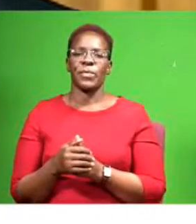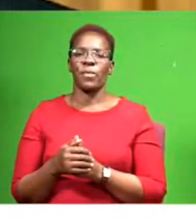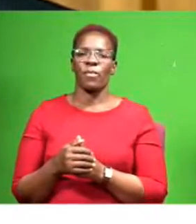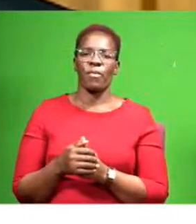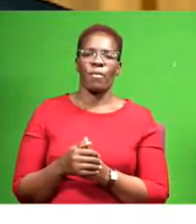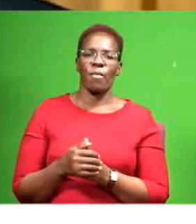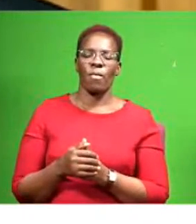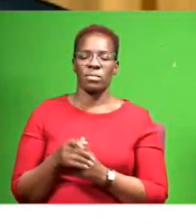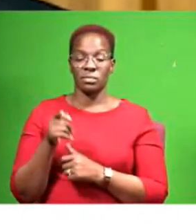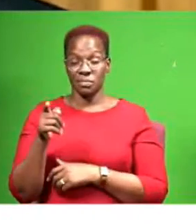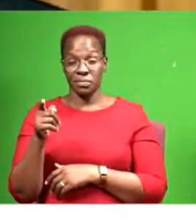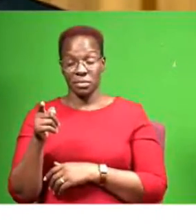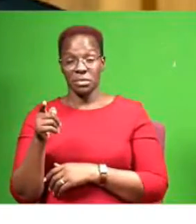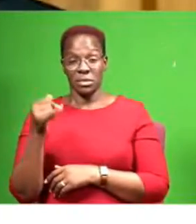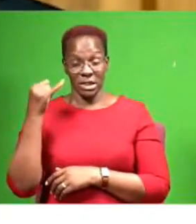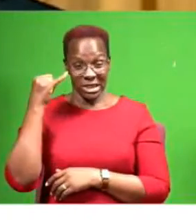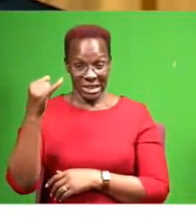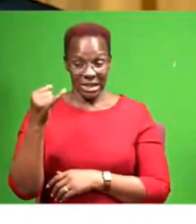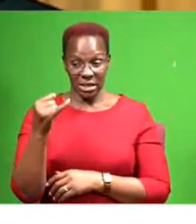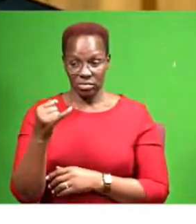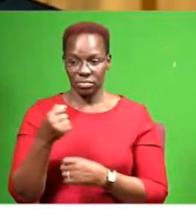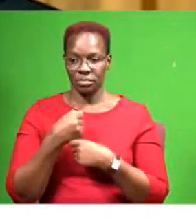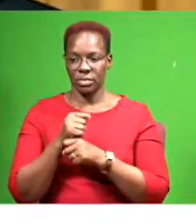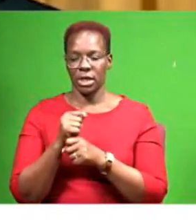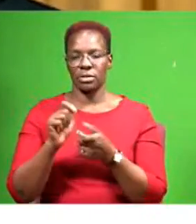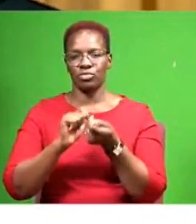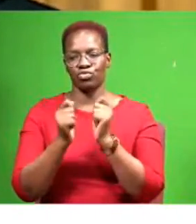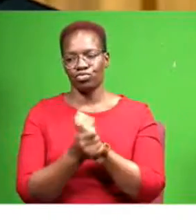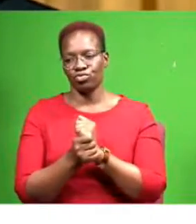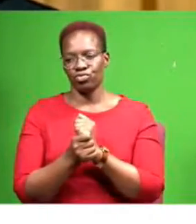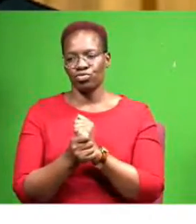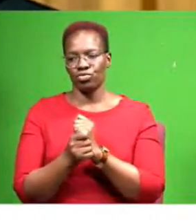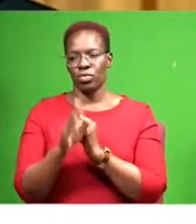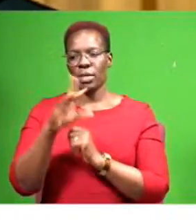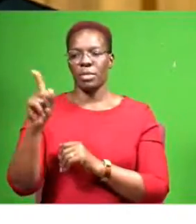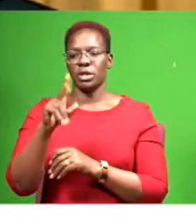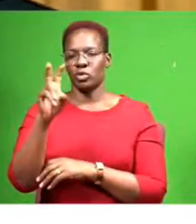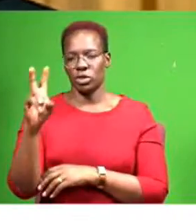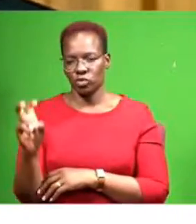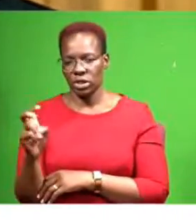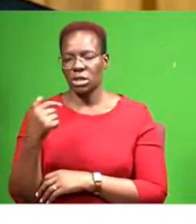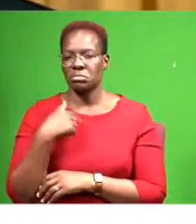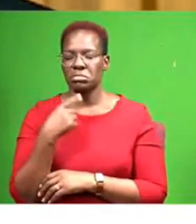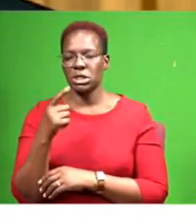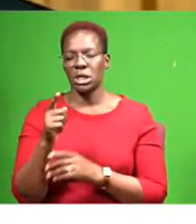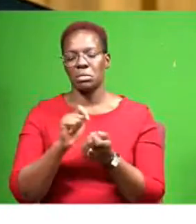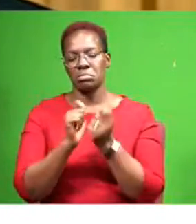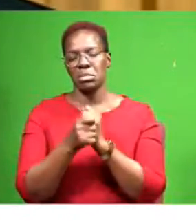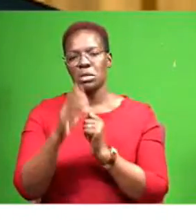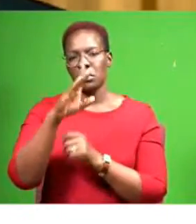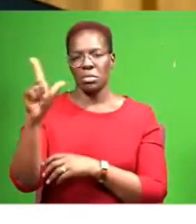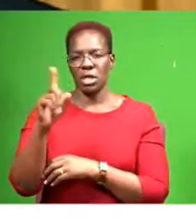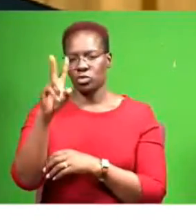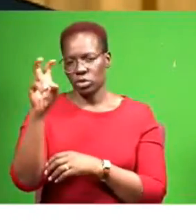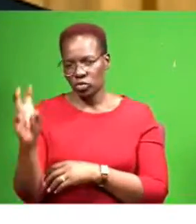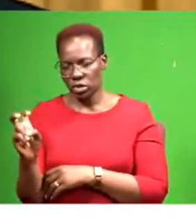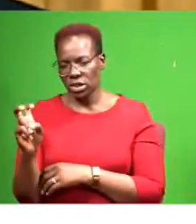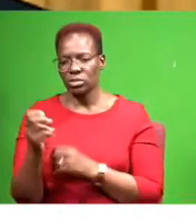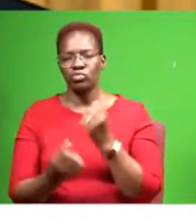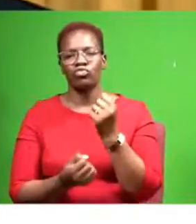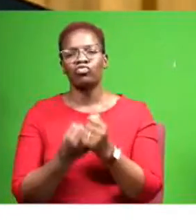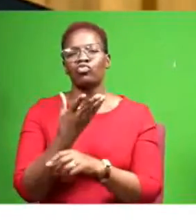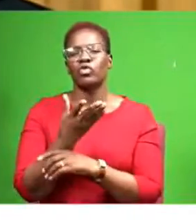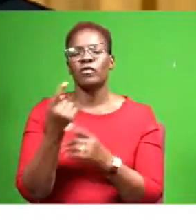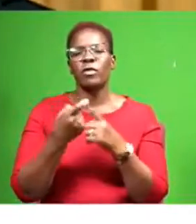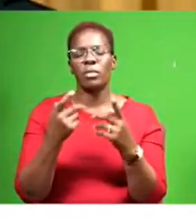the popular initiative leading to the publication of the Constitution of Kenya Amendment Bill 2020, which is what I refer to as Amendment Bill 2020, originated from a